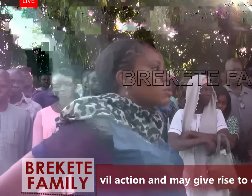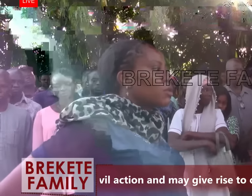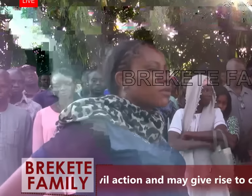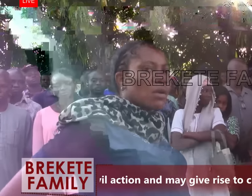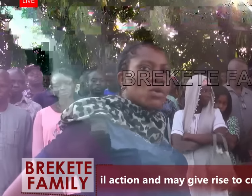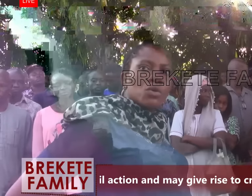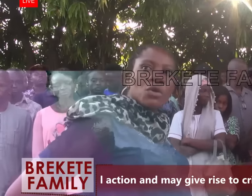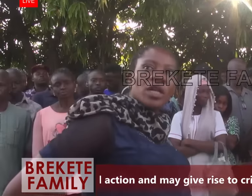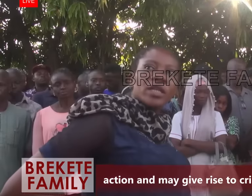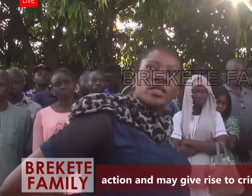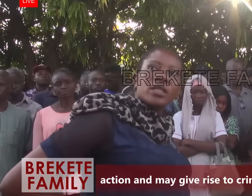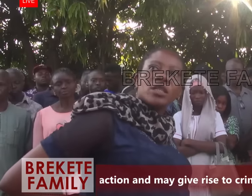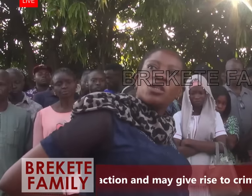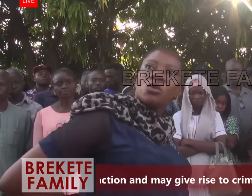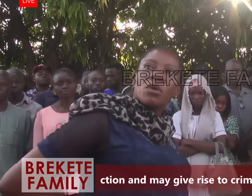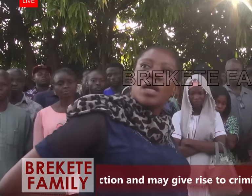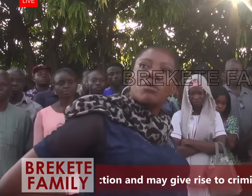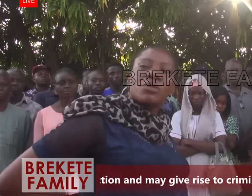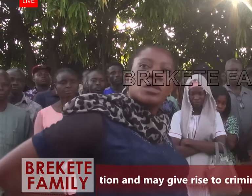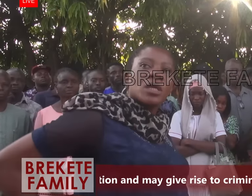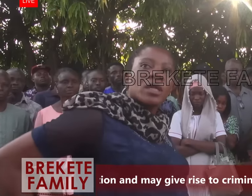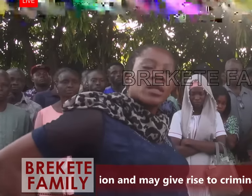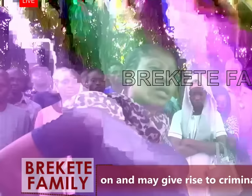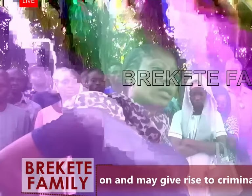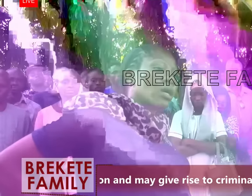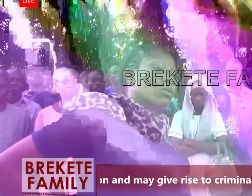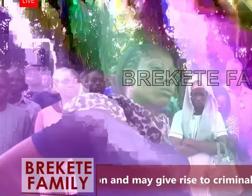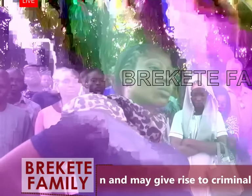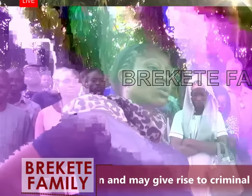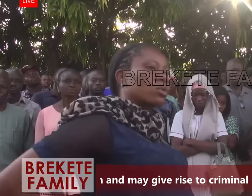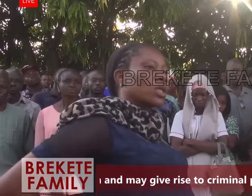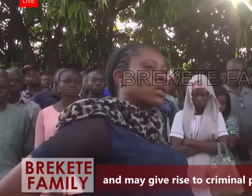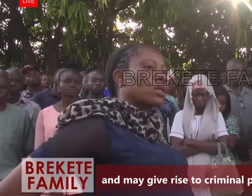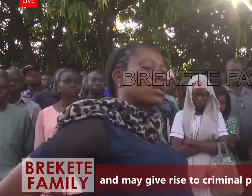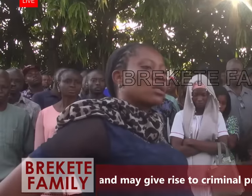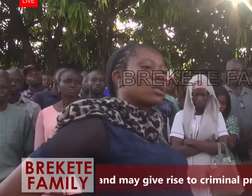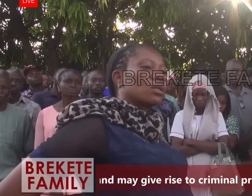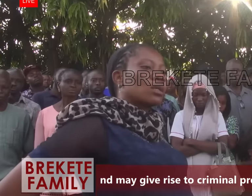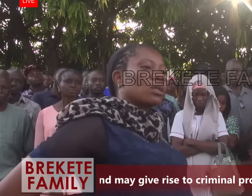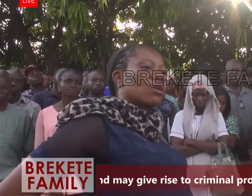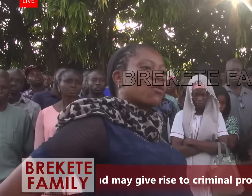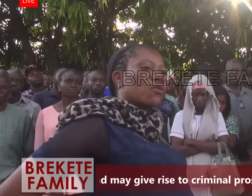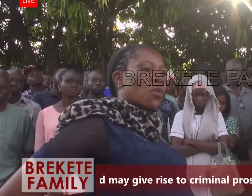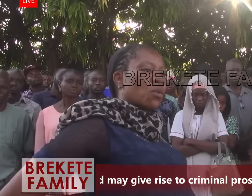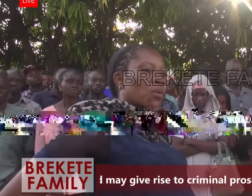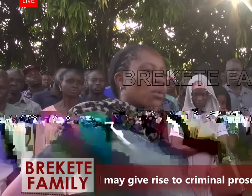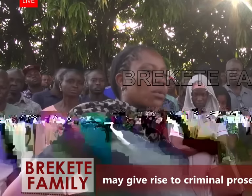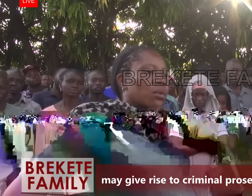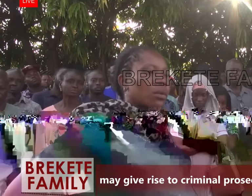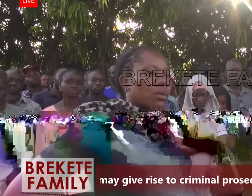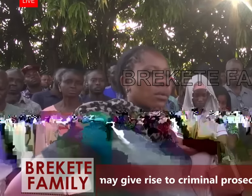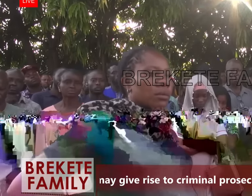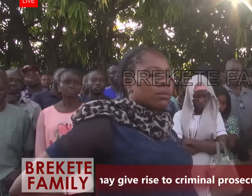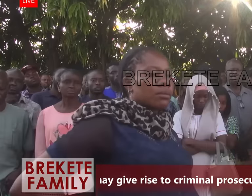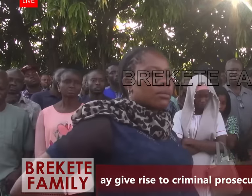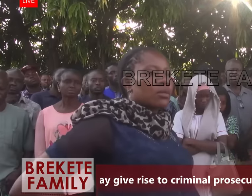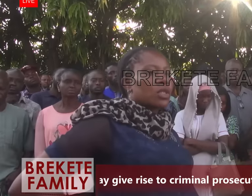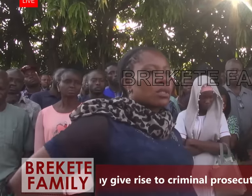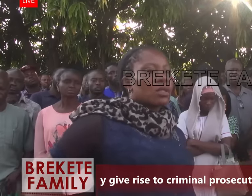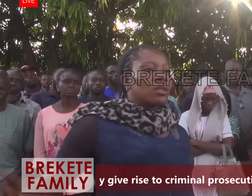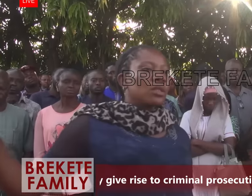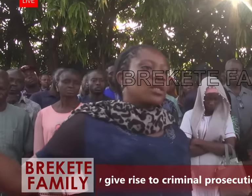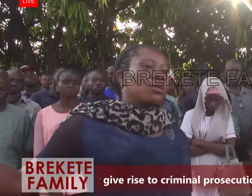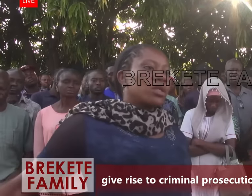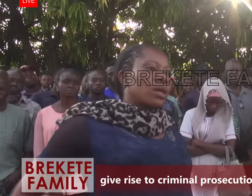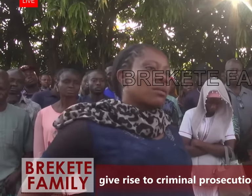there so if I go to let the how many children where